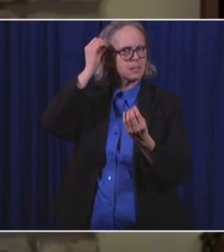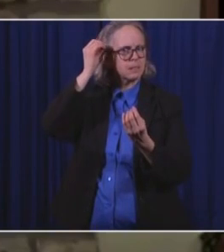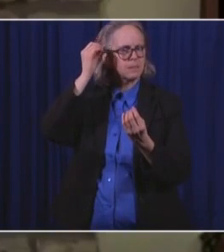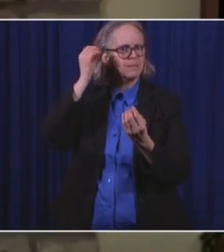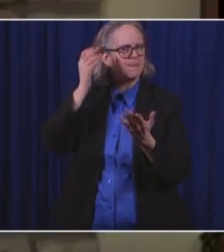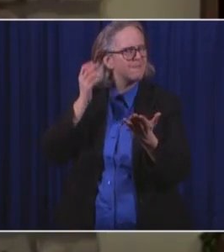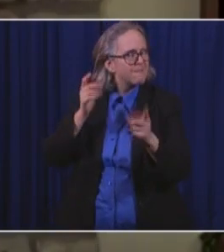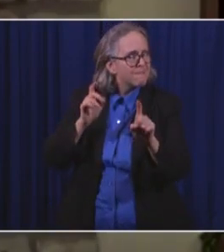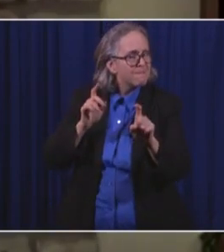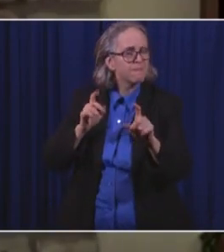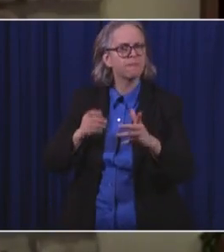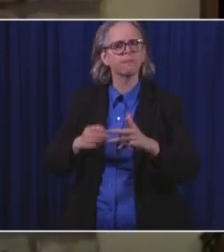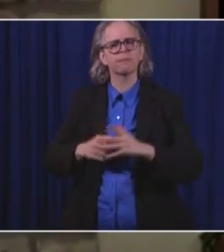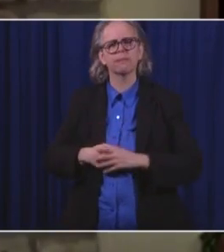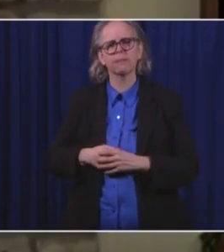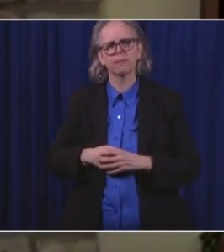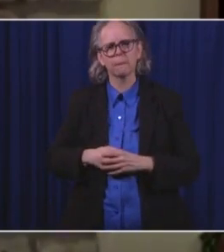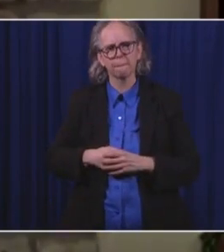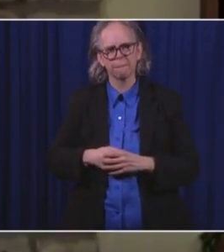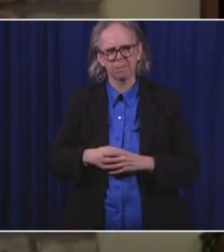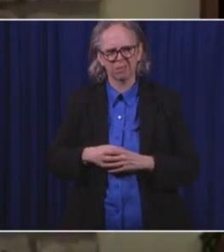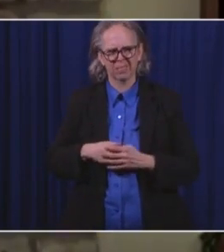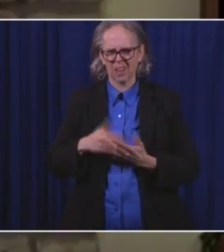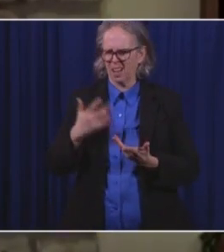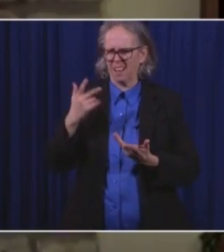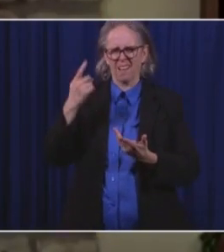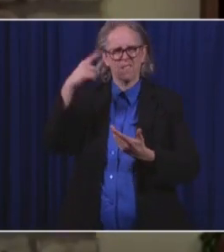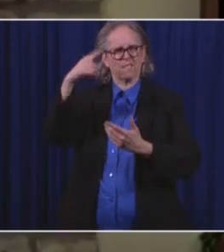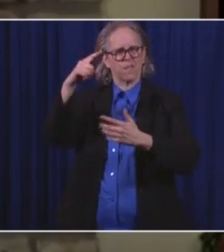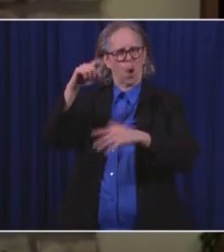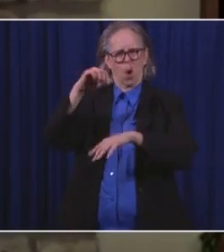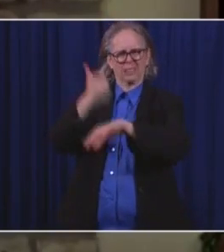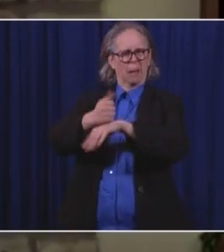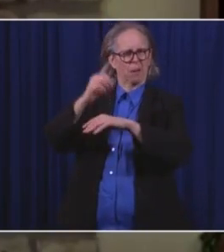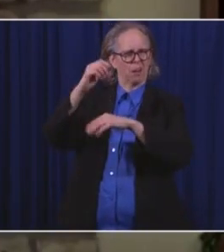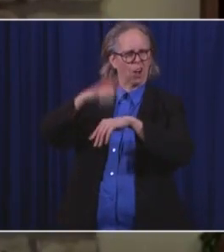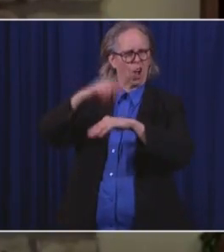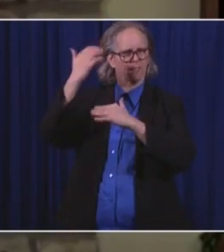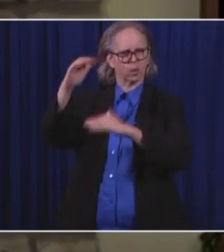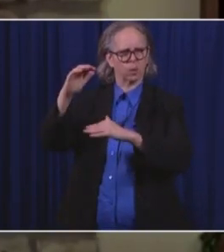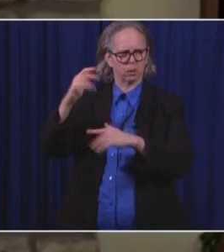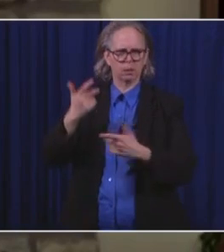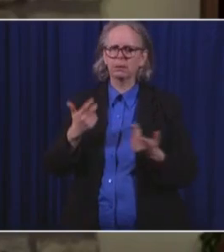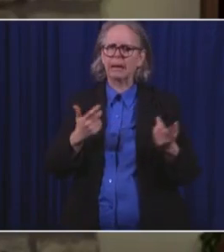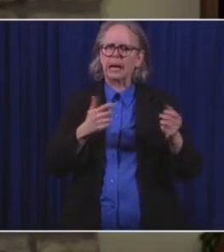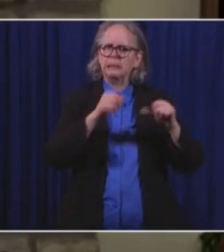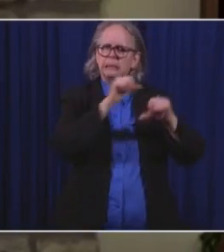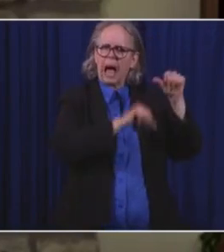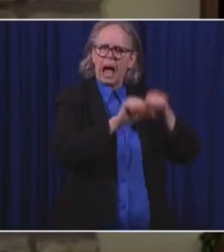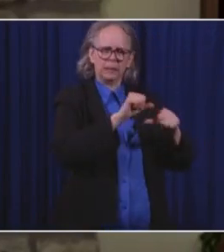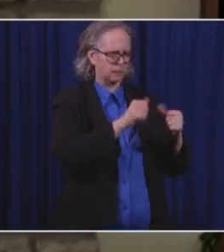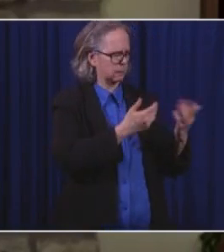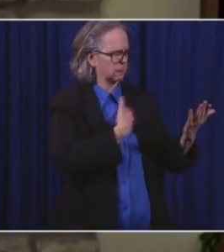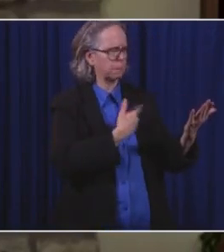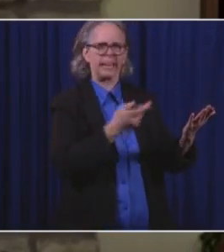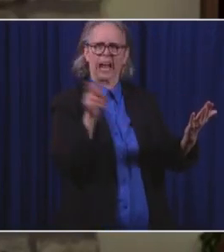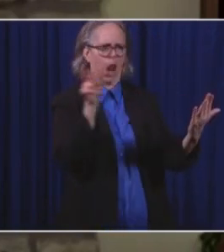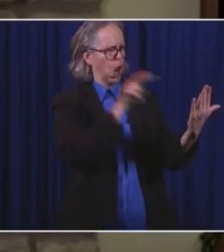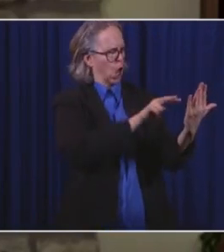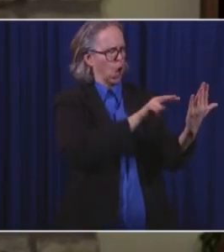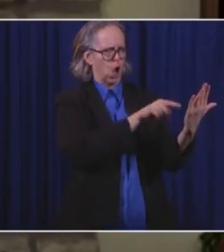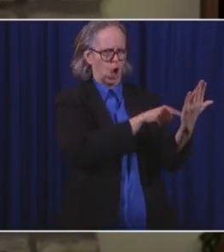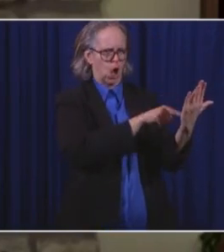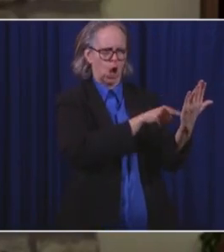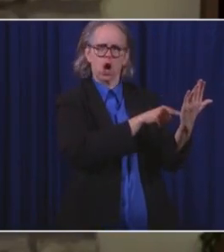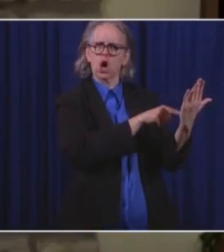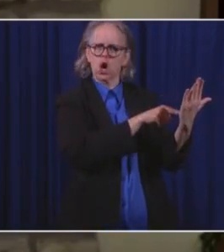What the curfew is based upon is science. It's not based upon an example where a curfew was put in at